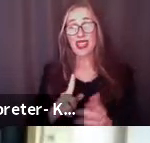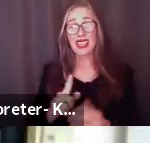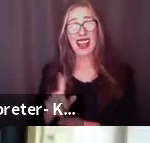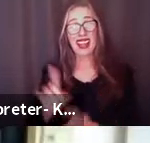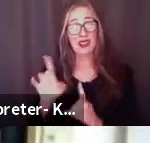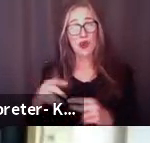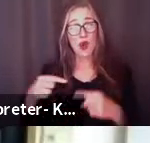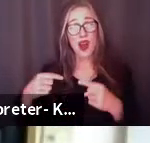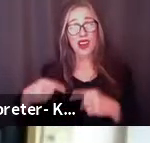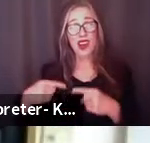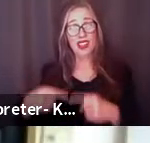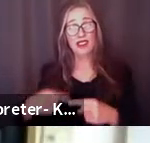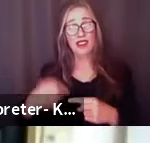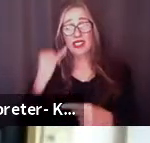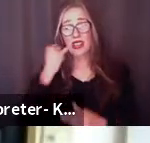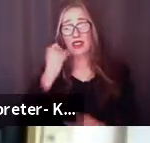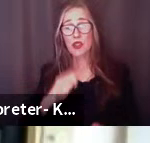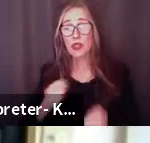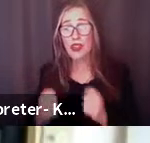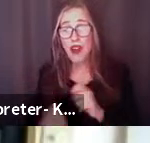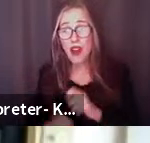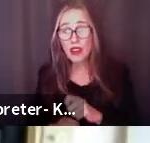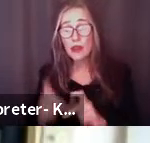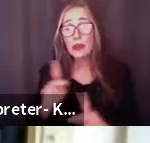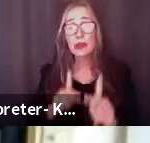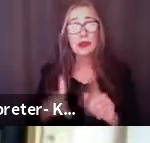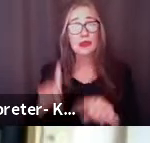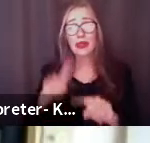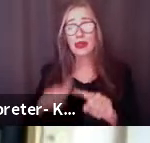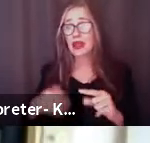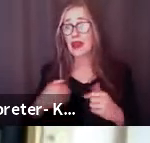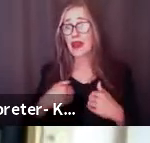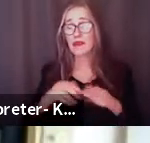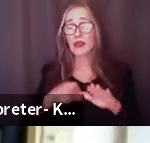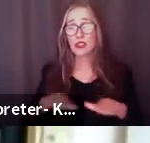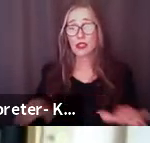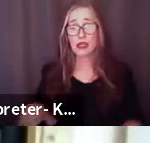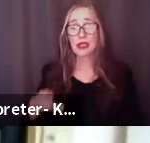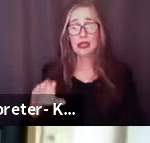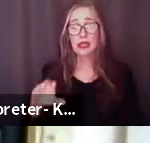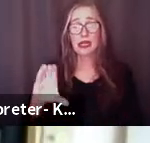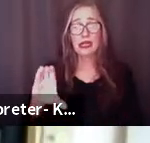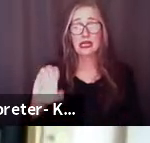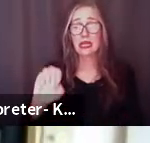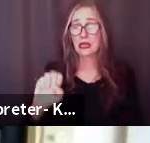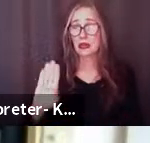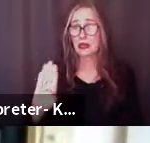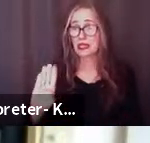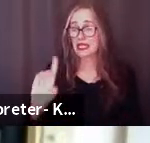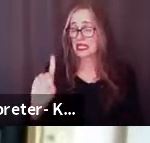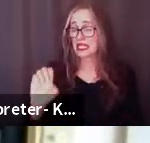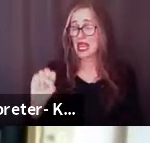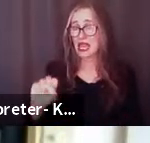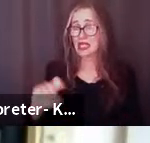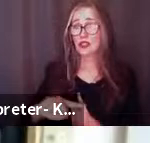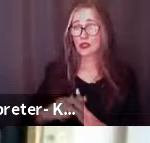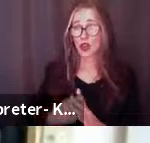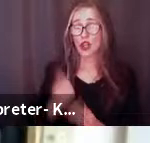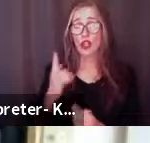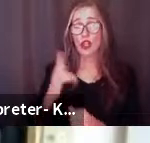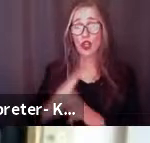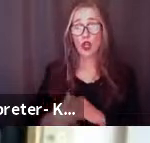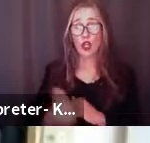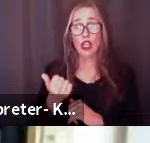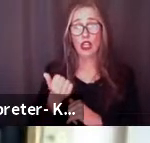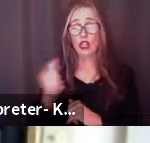genes and the traits of future children cgs got its start 20 years ago when there was an earlier chapter